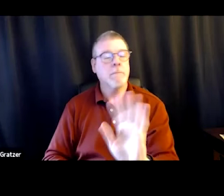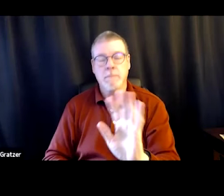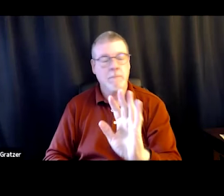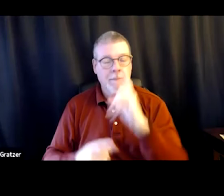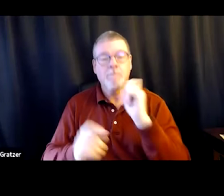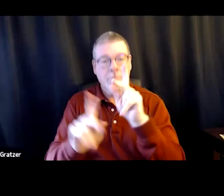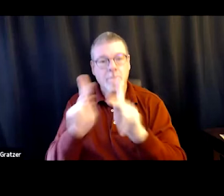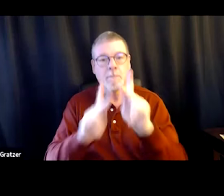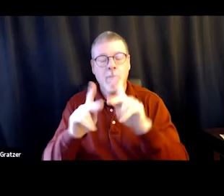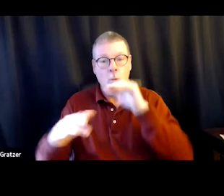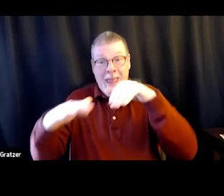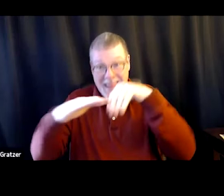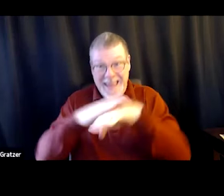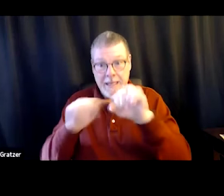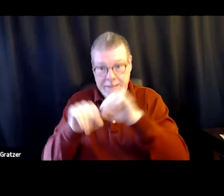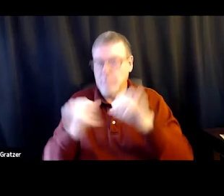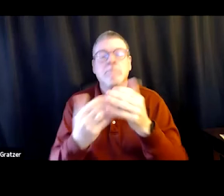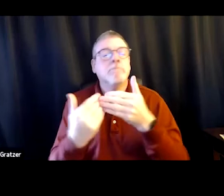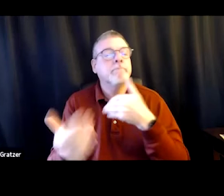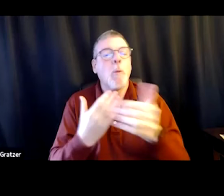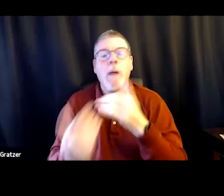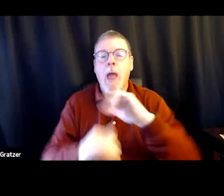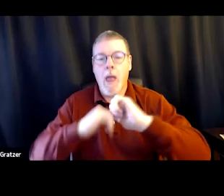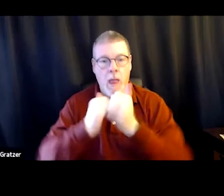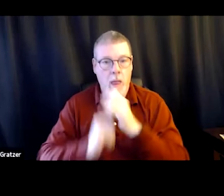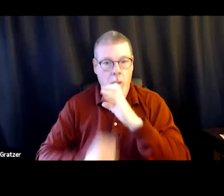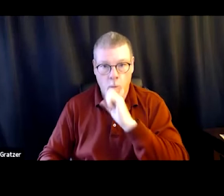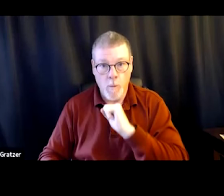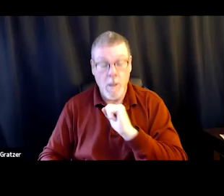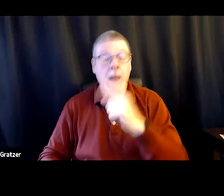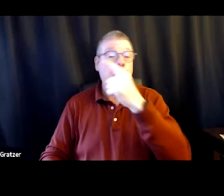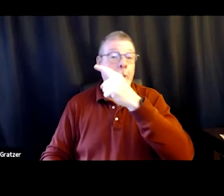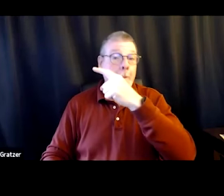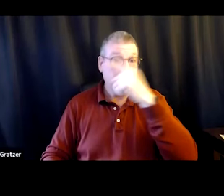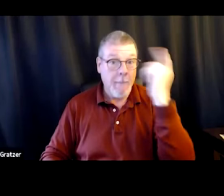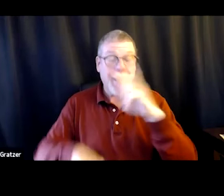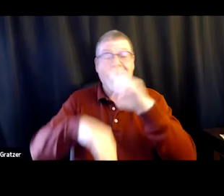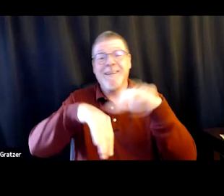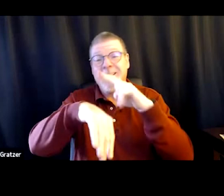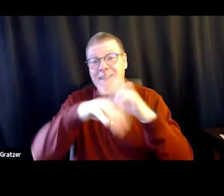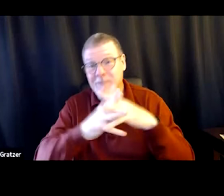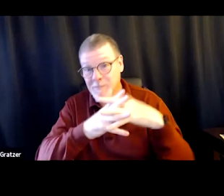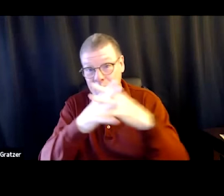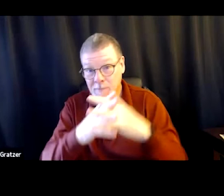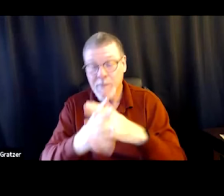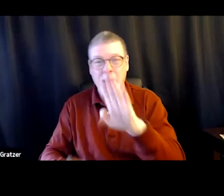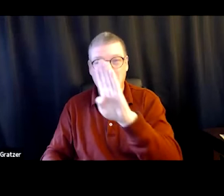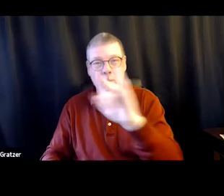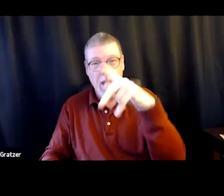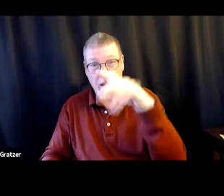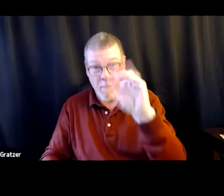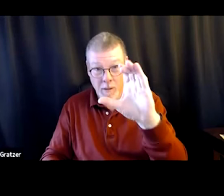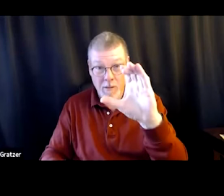entering the system regardless of their age. Notably, Black, Indigenous, and persons of color, those BIPOC communities face